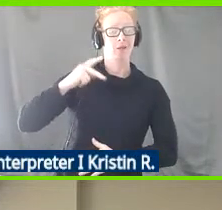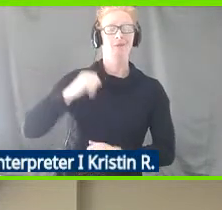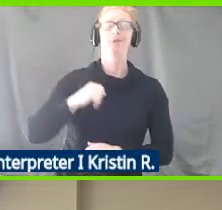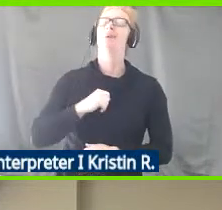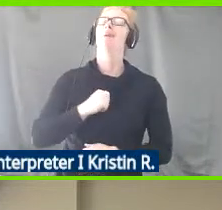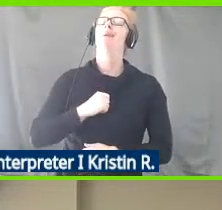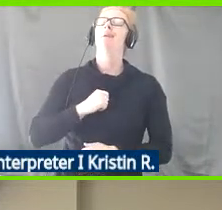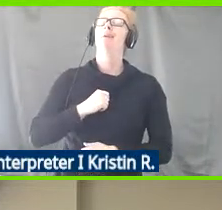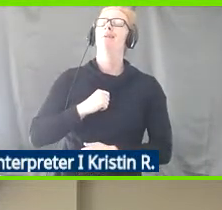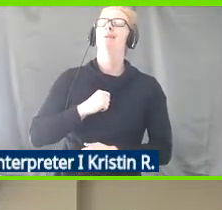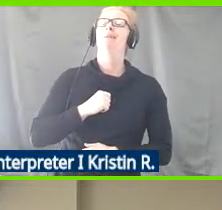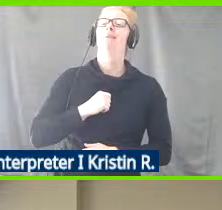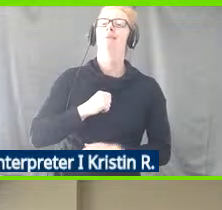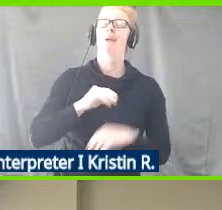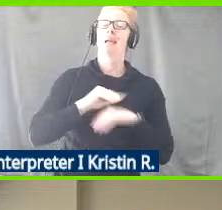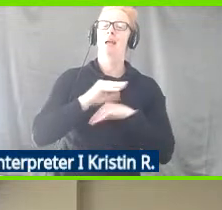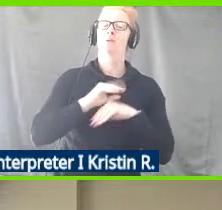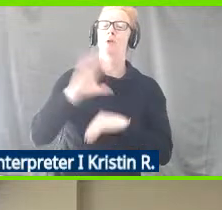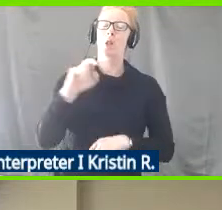Secretary Transportation,